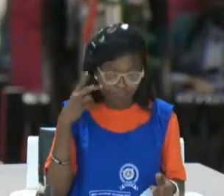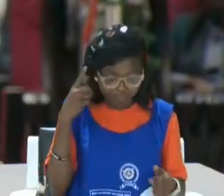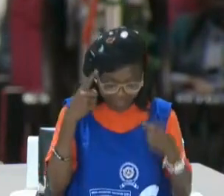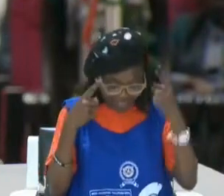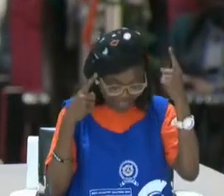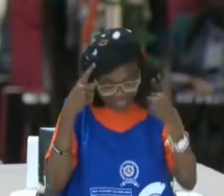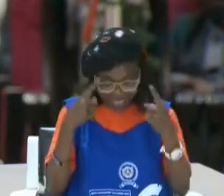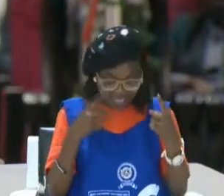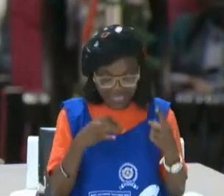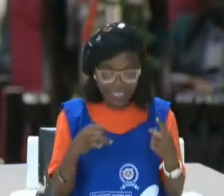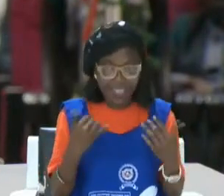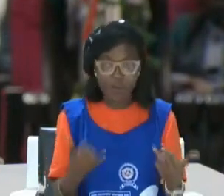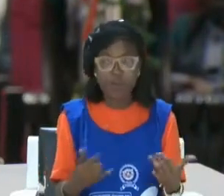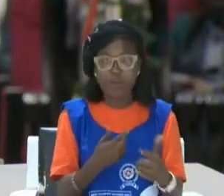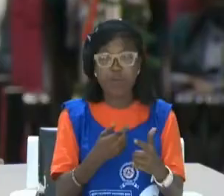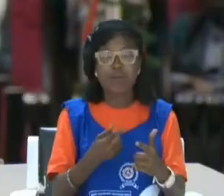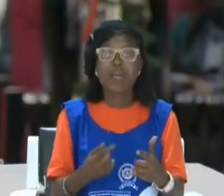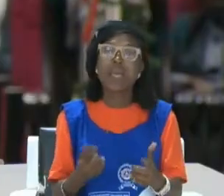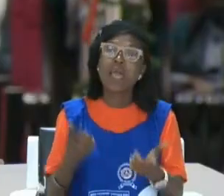year,